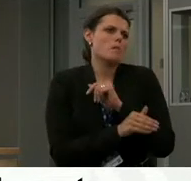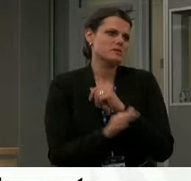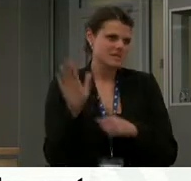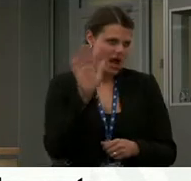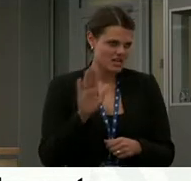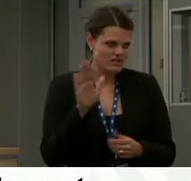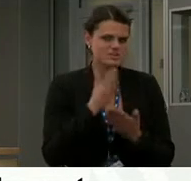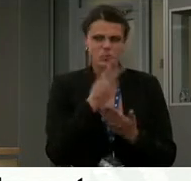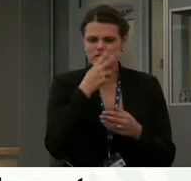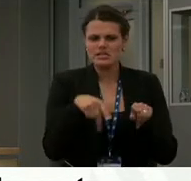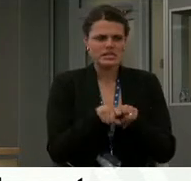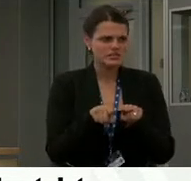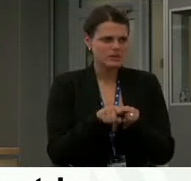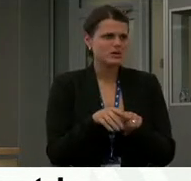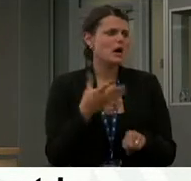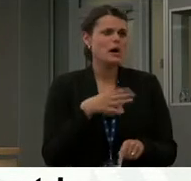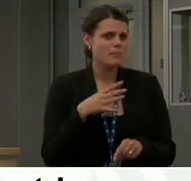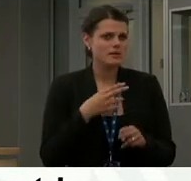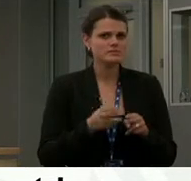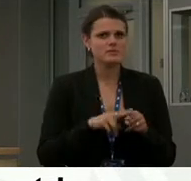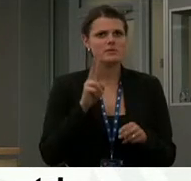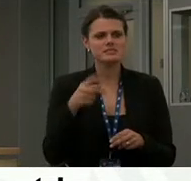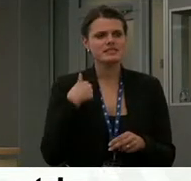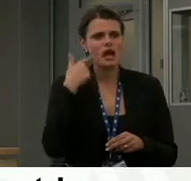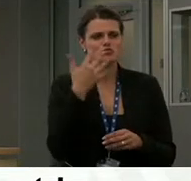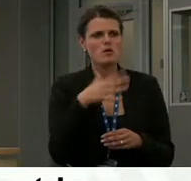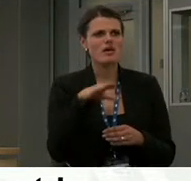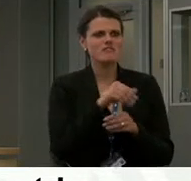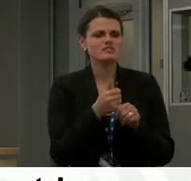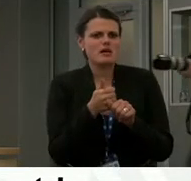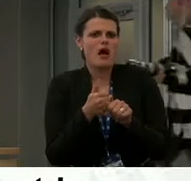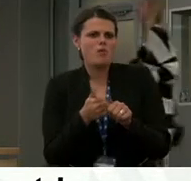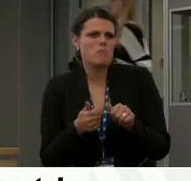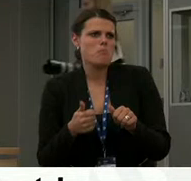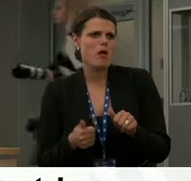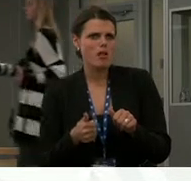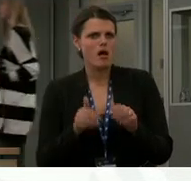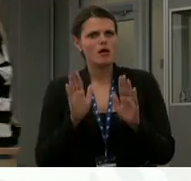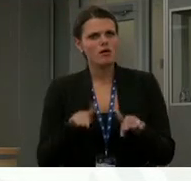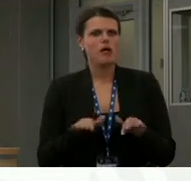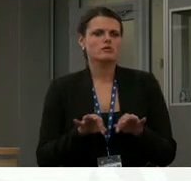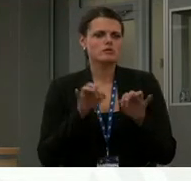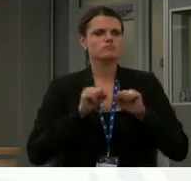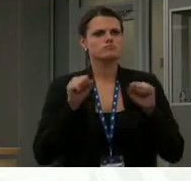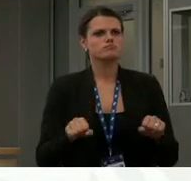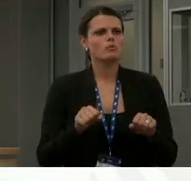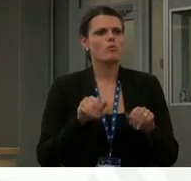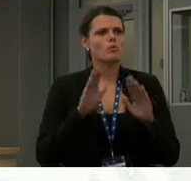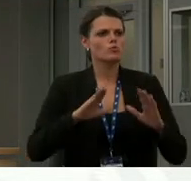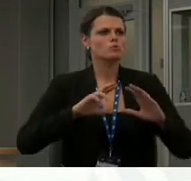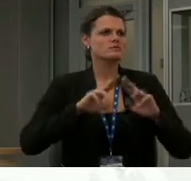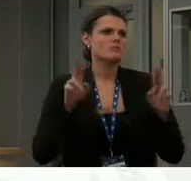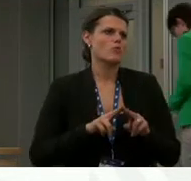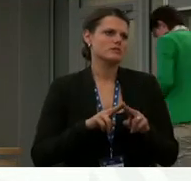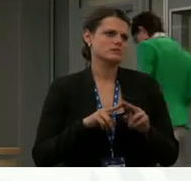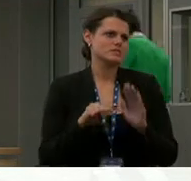countries. Why? I think everybody is lagging behind in bringing international standards to life, to bring the UN